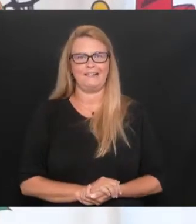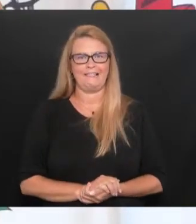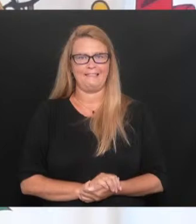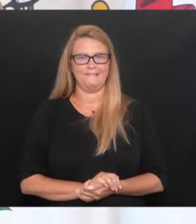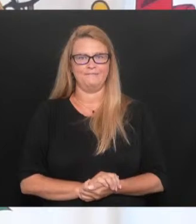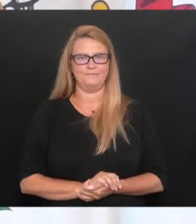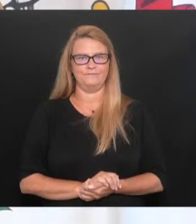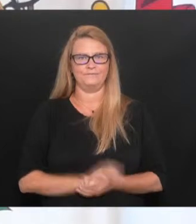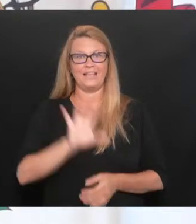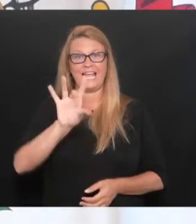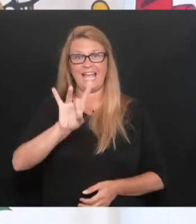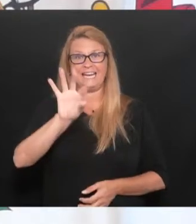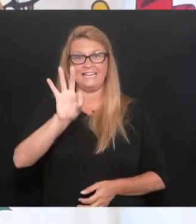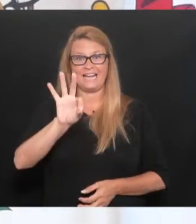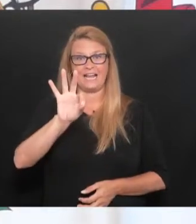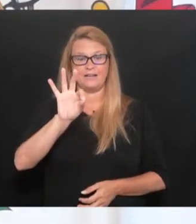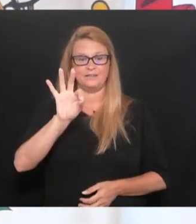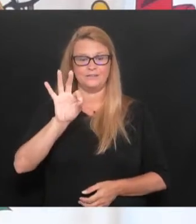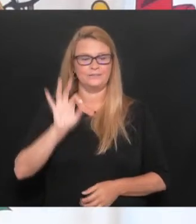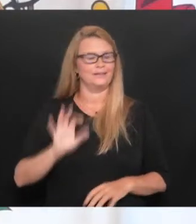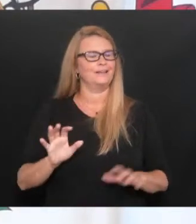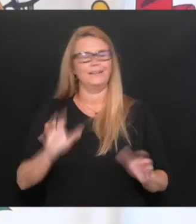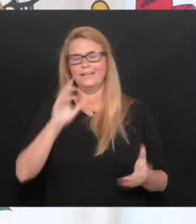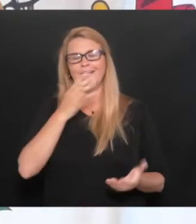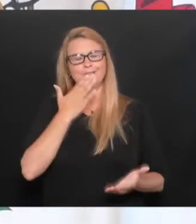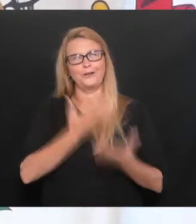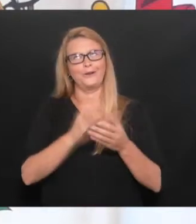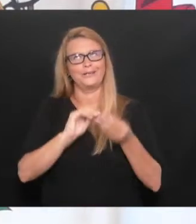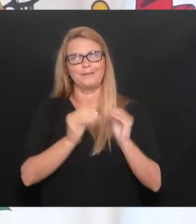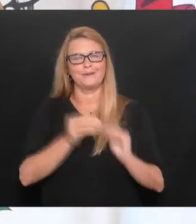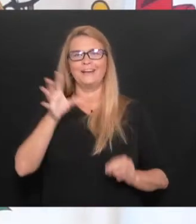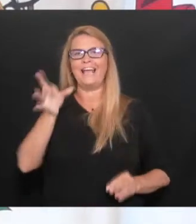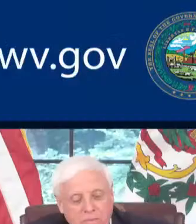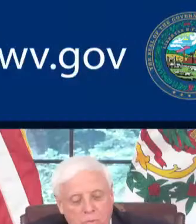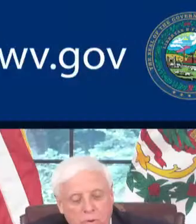at 89.5, unbelievable number,